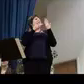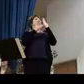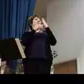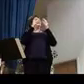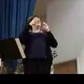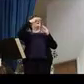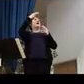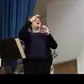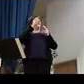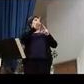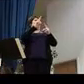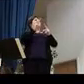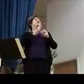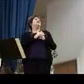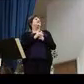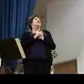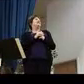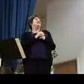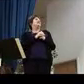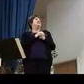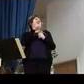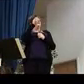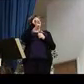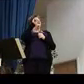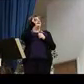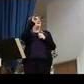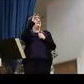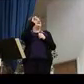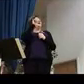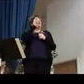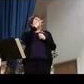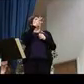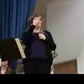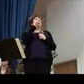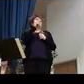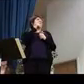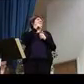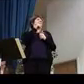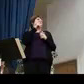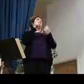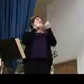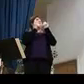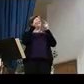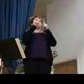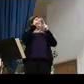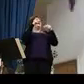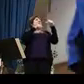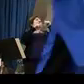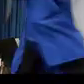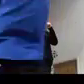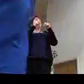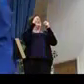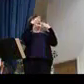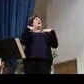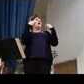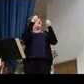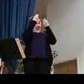Hey, from Lee Williams, Associate of Applied Science, Health Information Technology, High Honors.